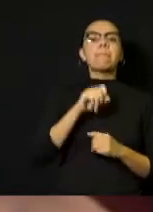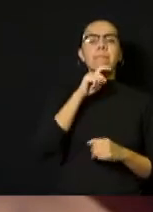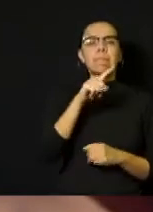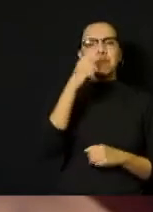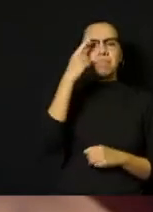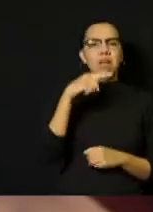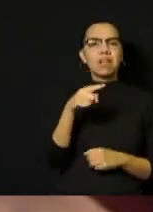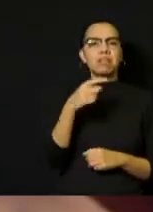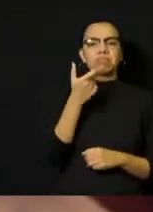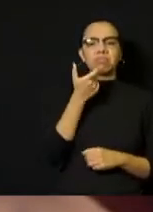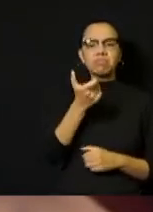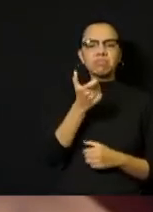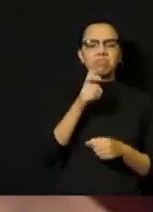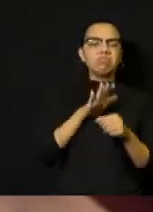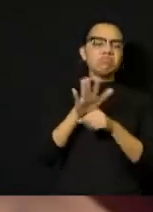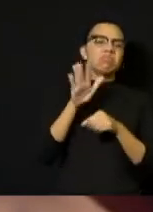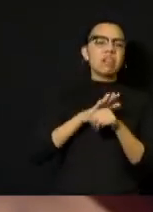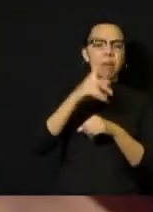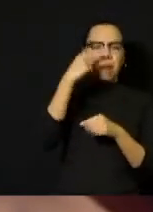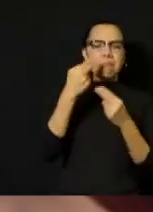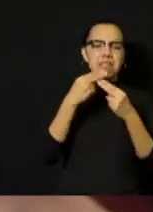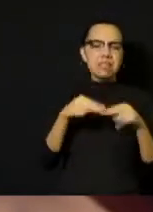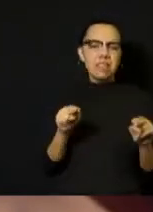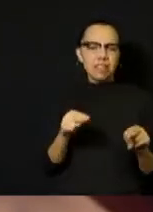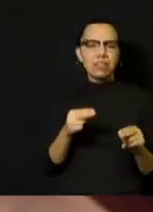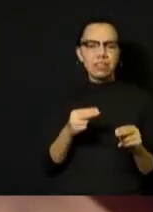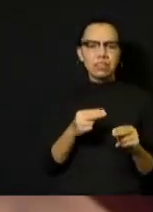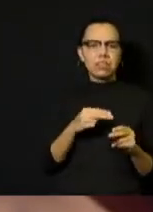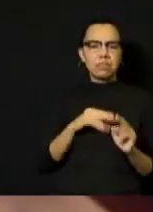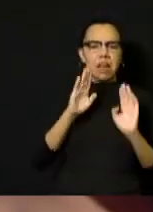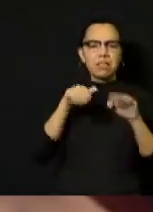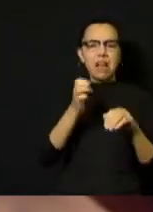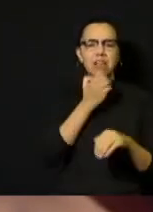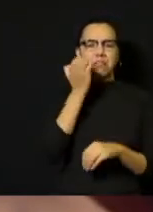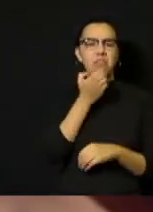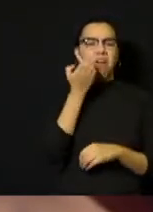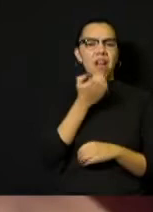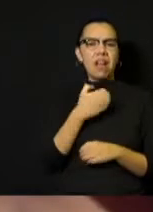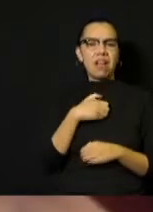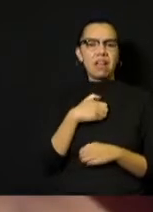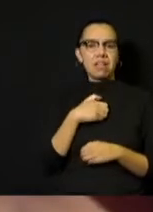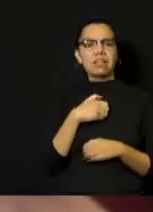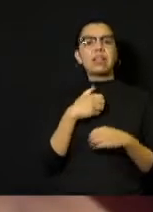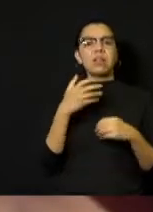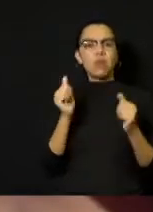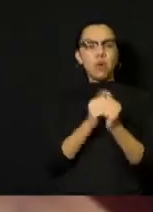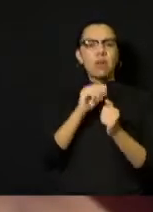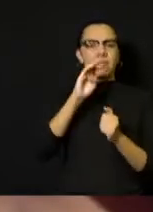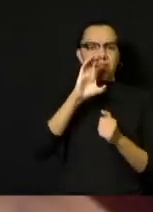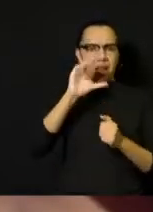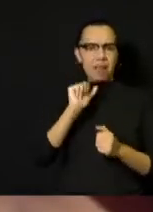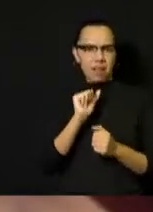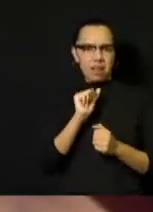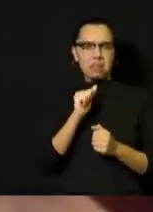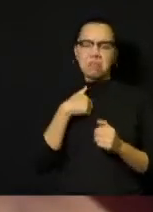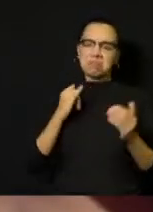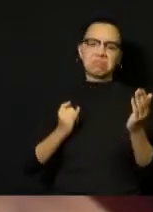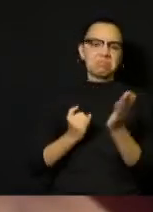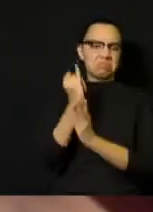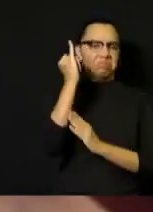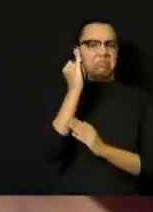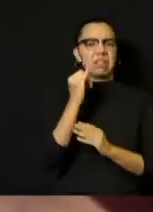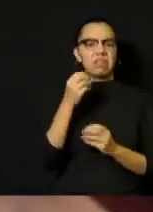of having money to have our grandchildren. Actually, we have a scholarship for